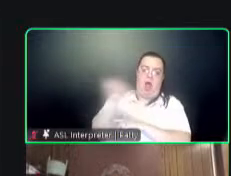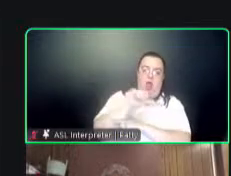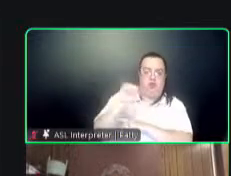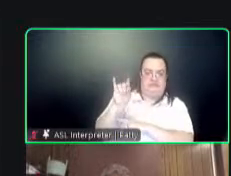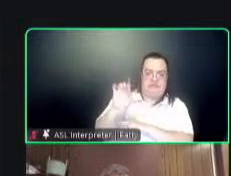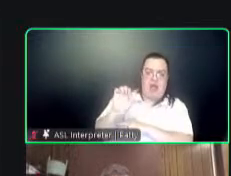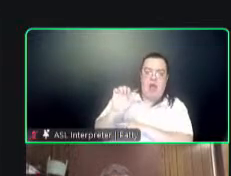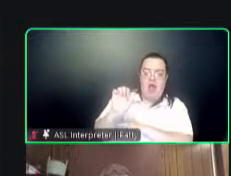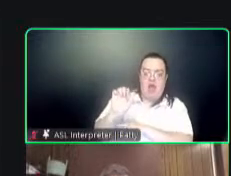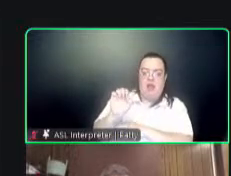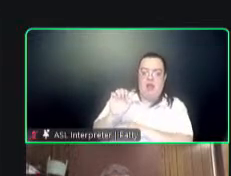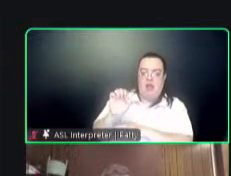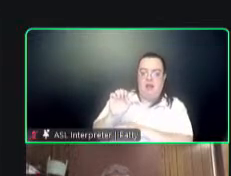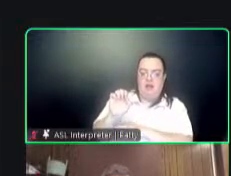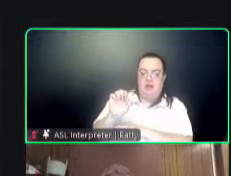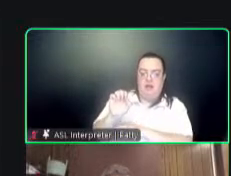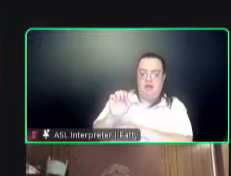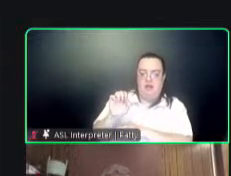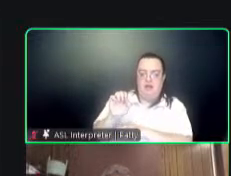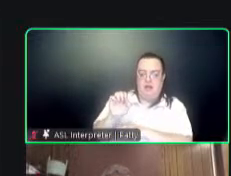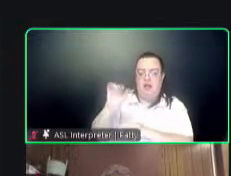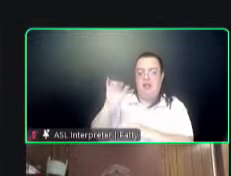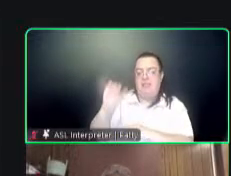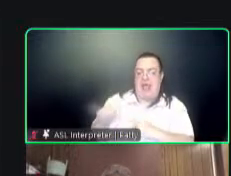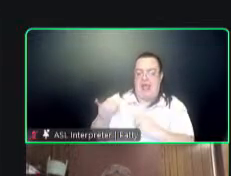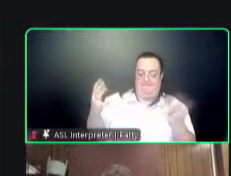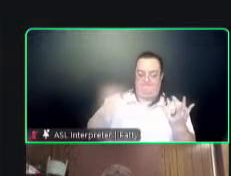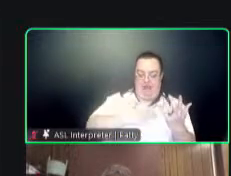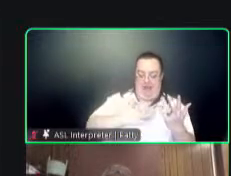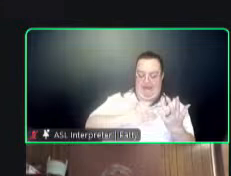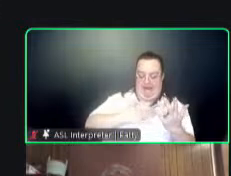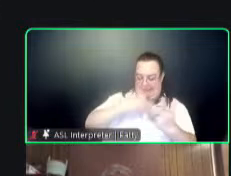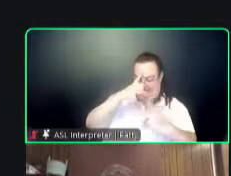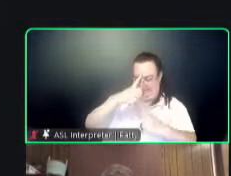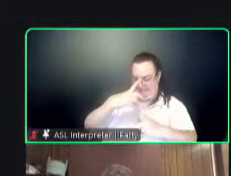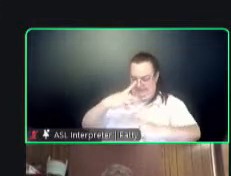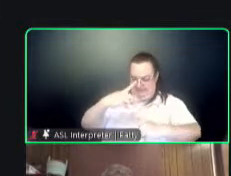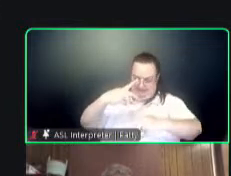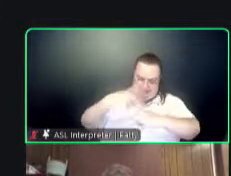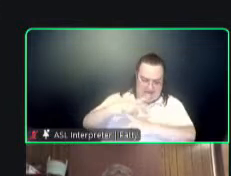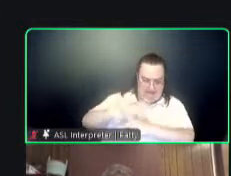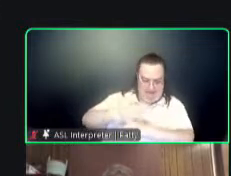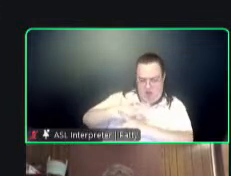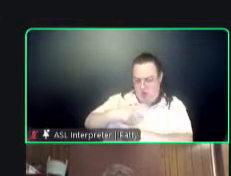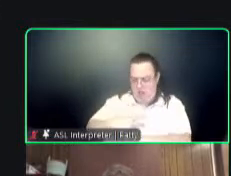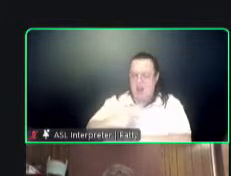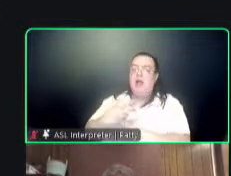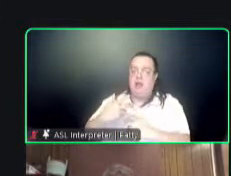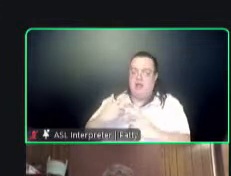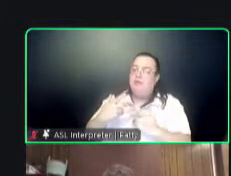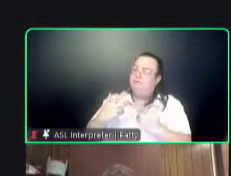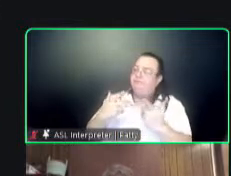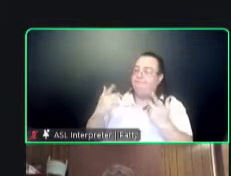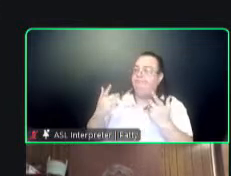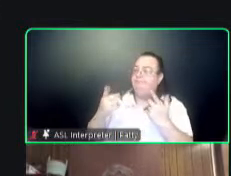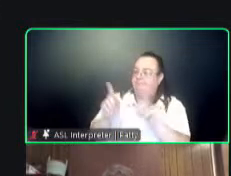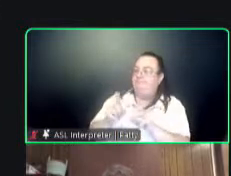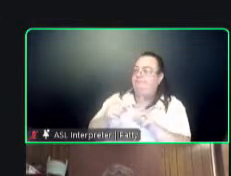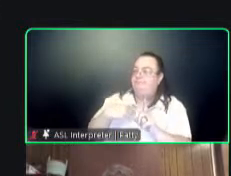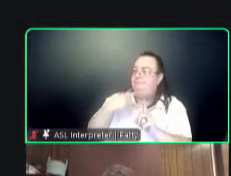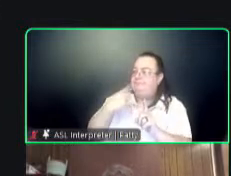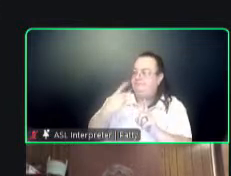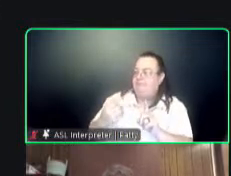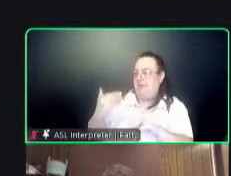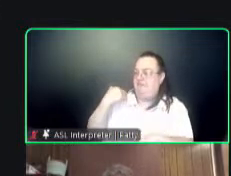is what I calculated to what I had said before to